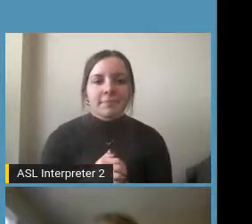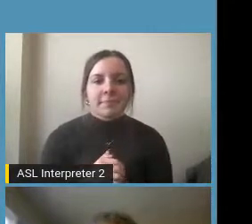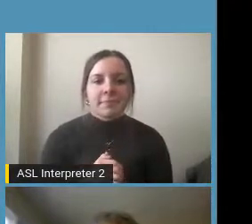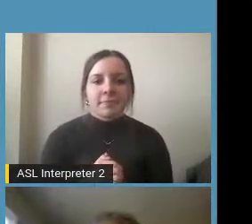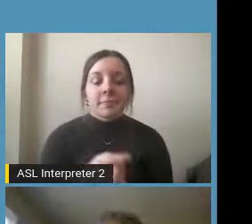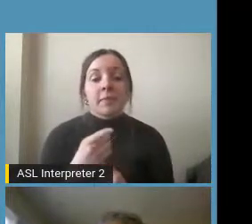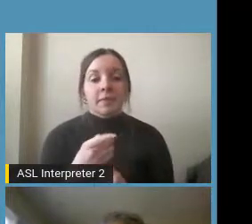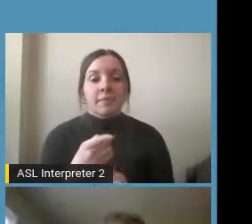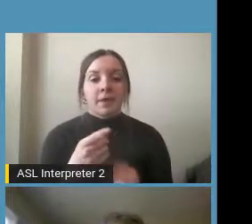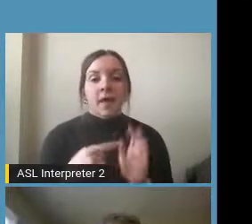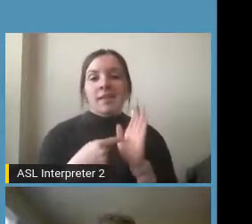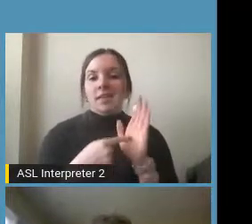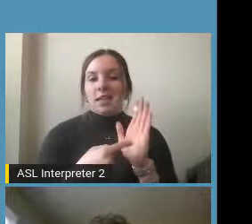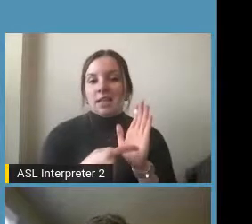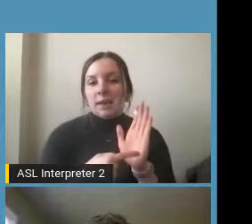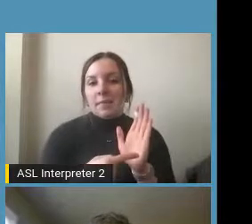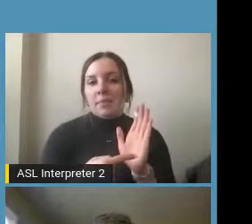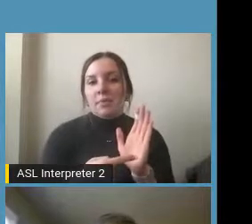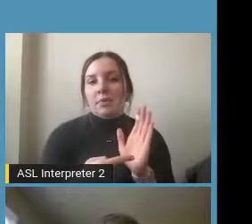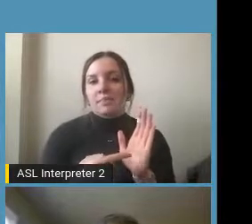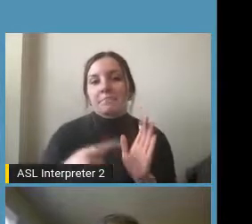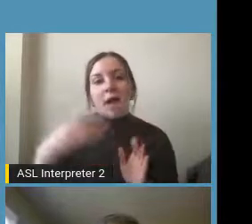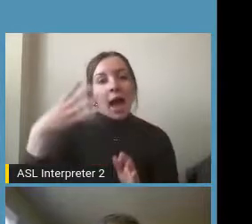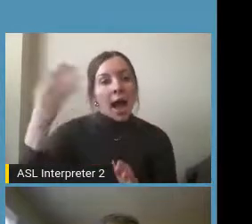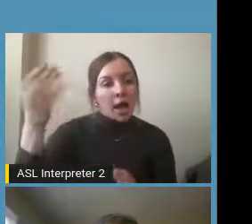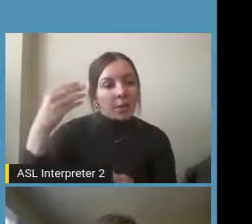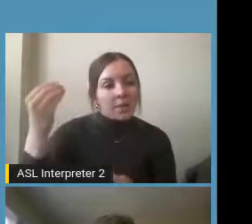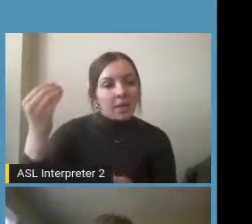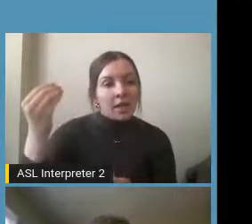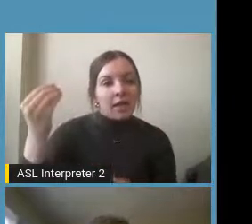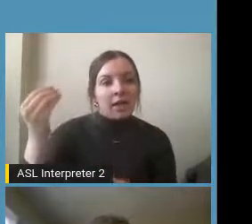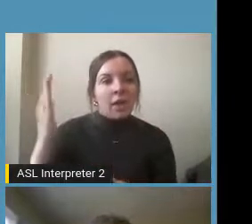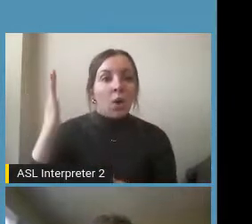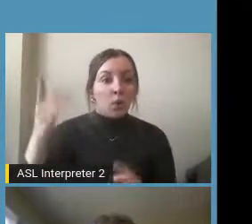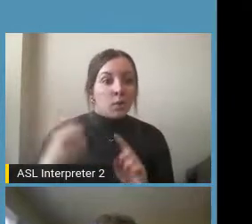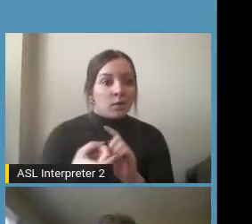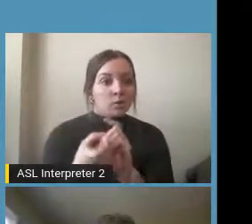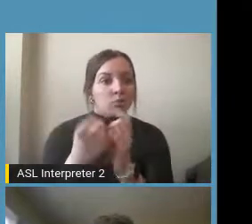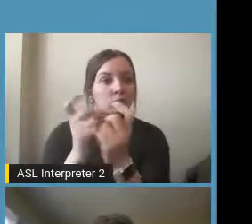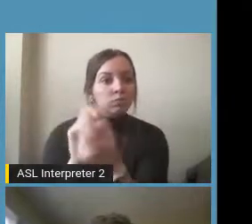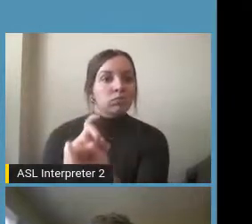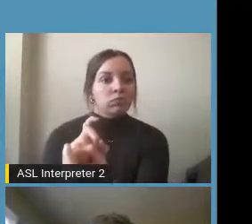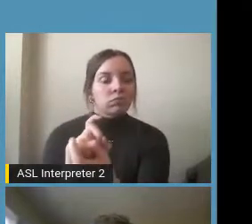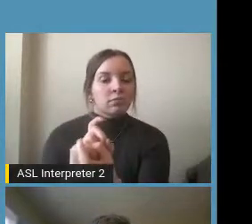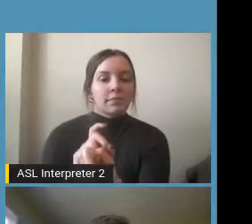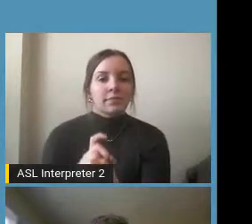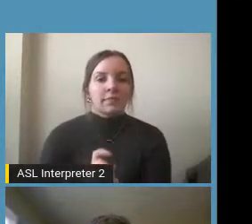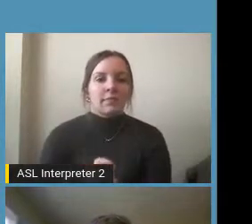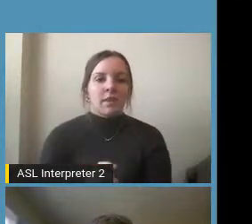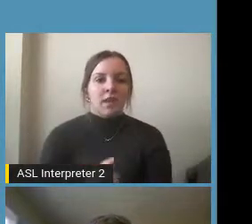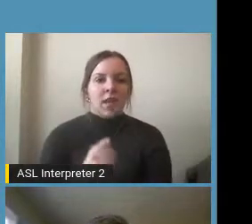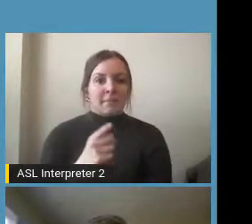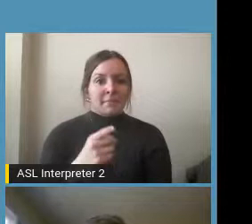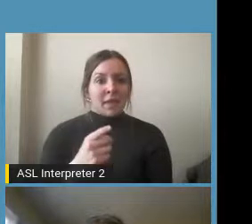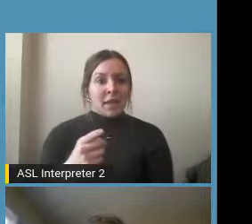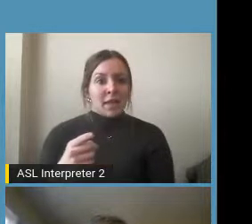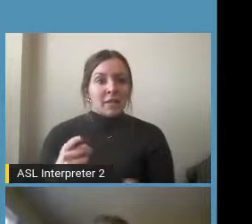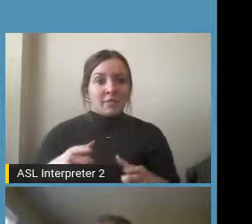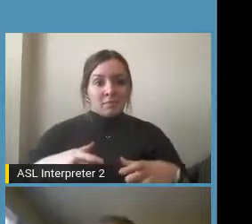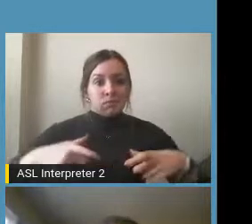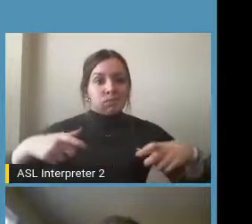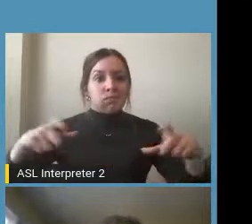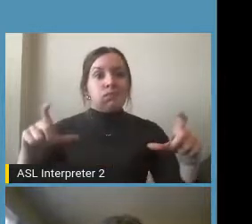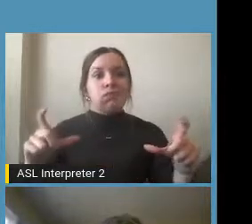So this is an example of something that's outdoors. It's changing over time. And when we actually scanned it, it's enormous, but we still scanned it at well below